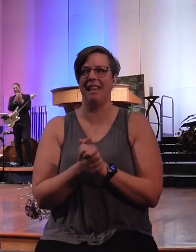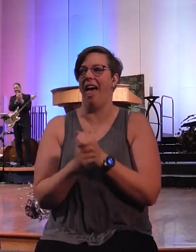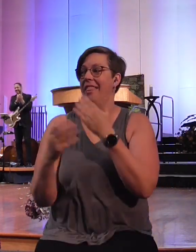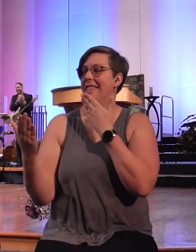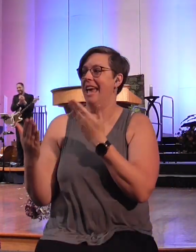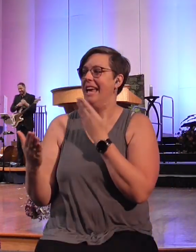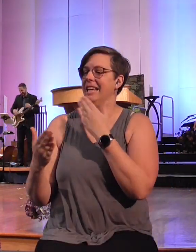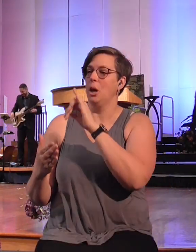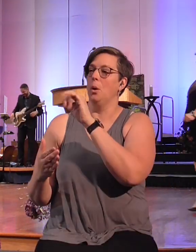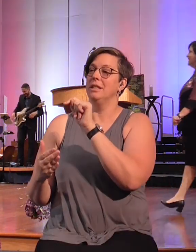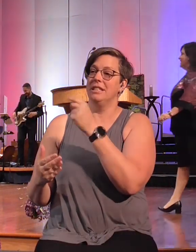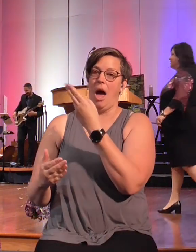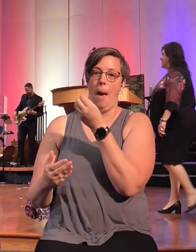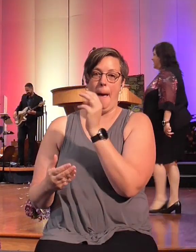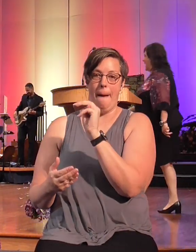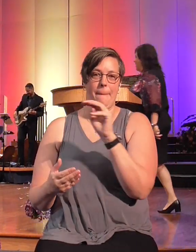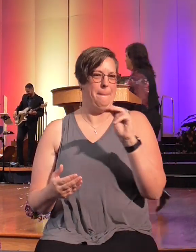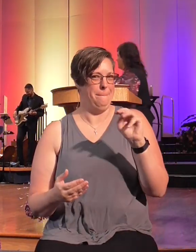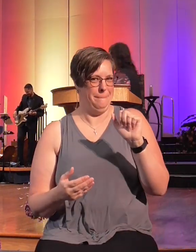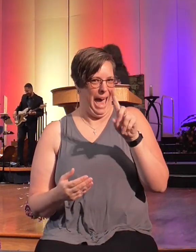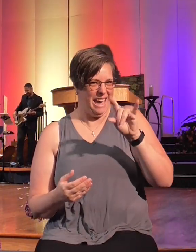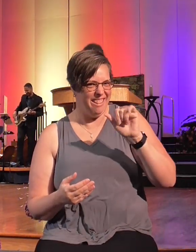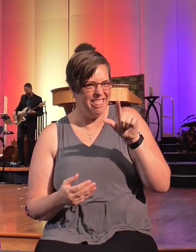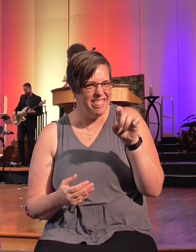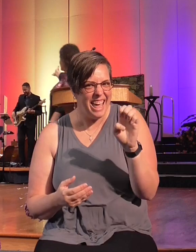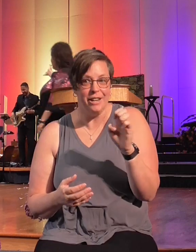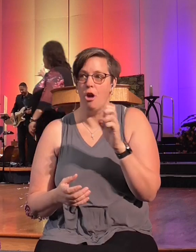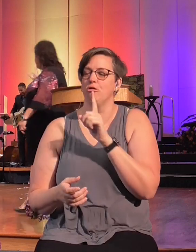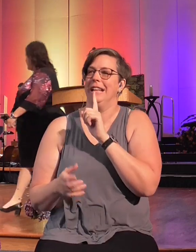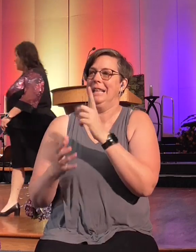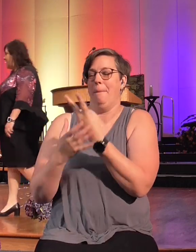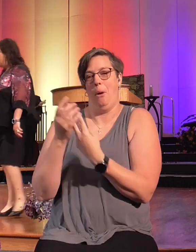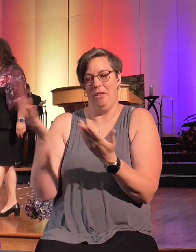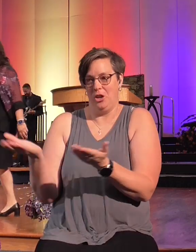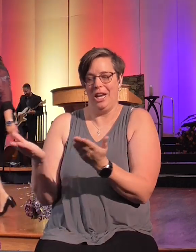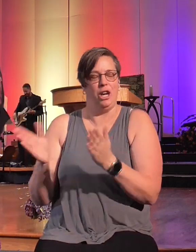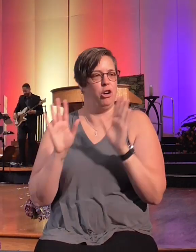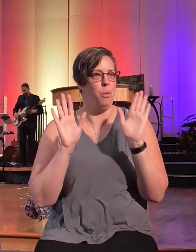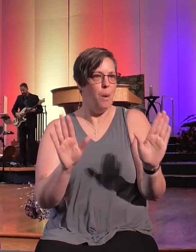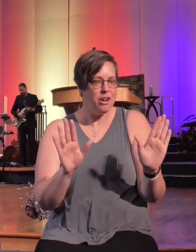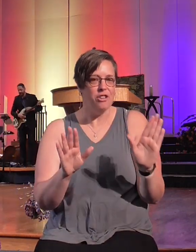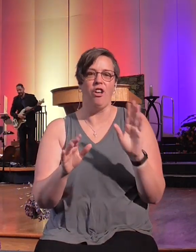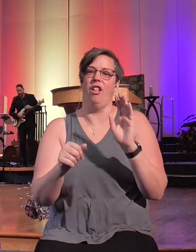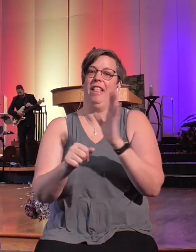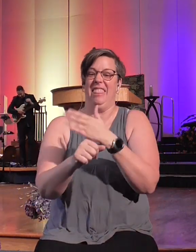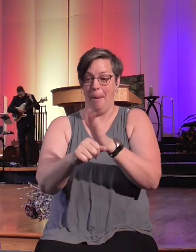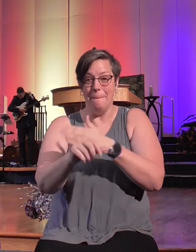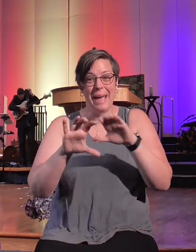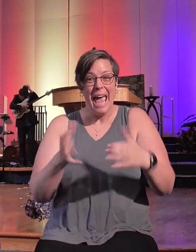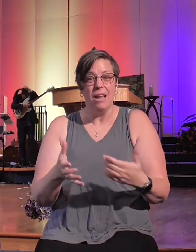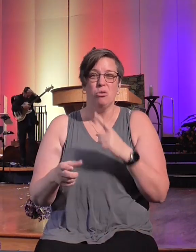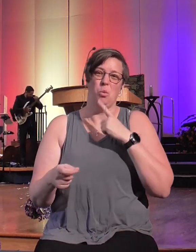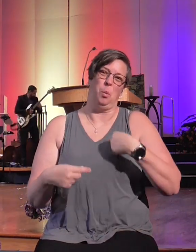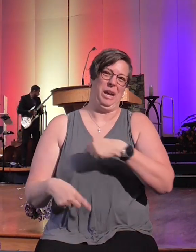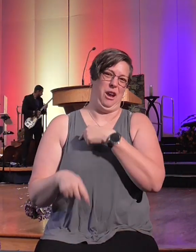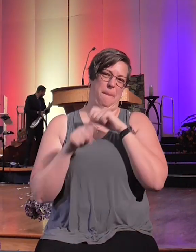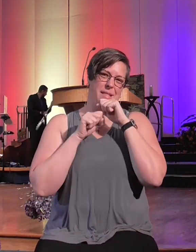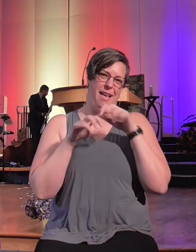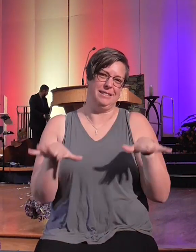Thank you, Tom. Thank you, Madeline. Great to have you both here, as well as our wonderful Mile High Band. Aren't we blessed? We are so